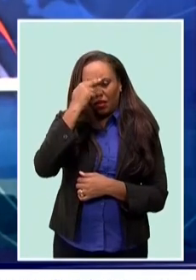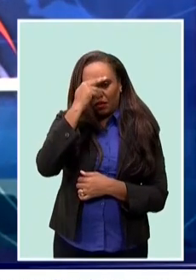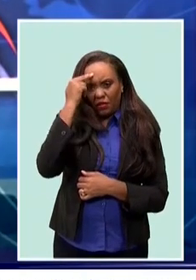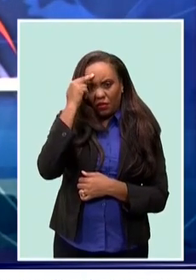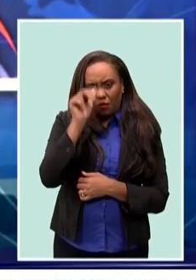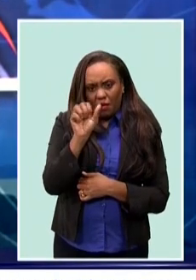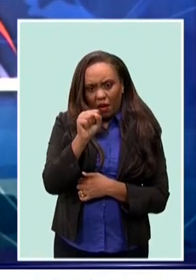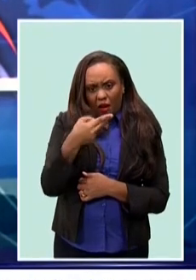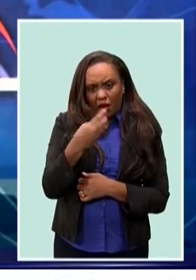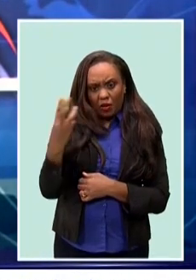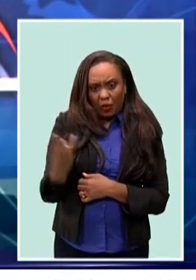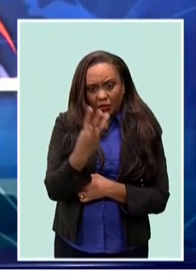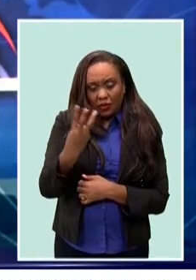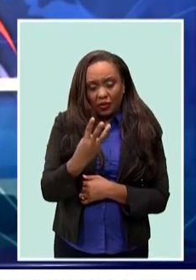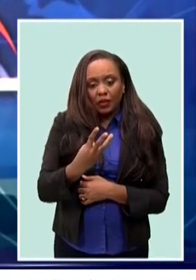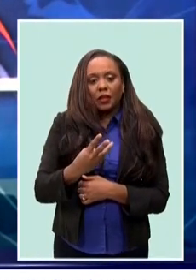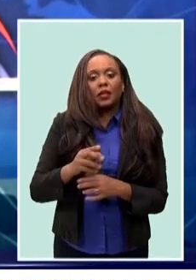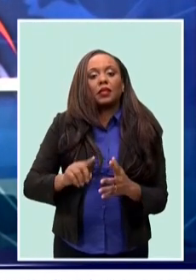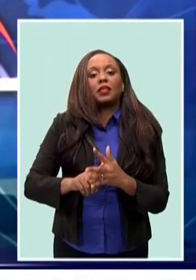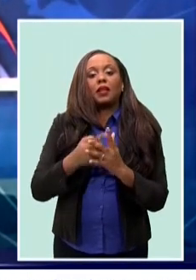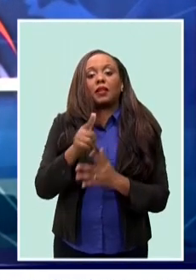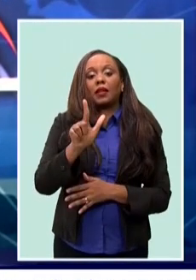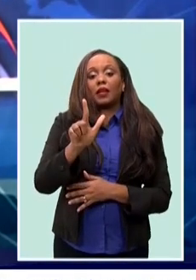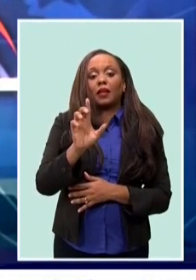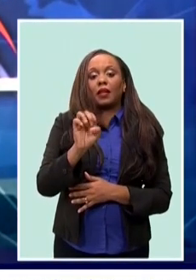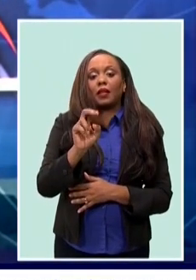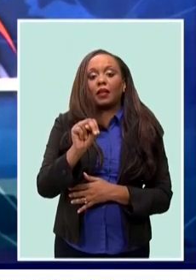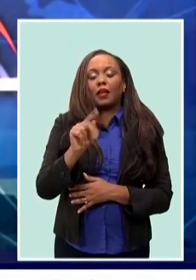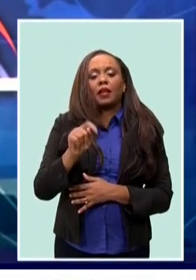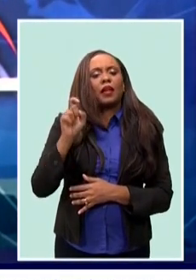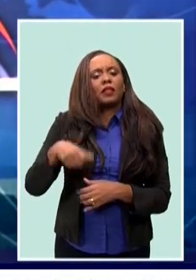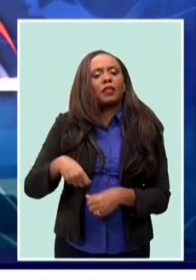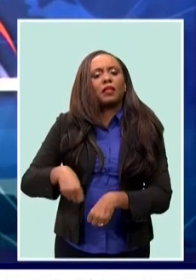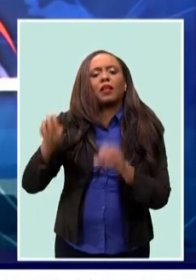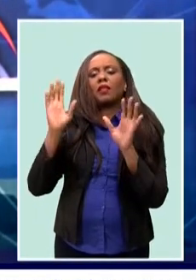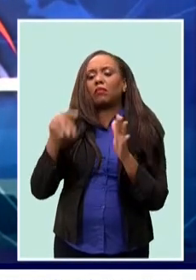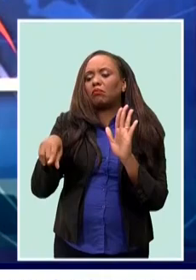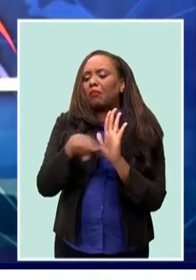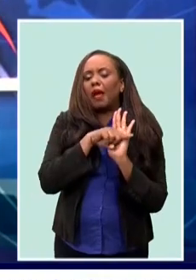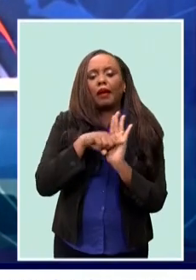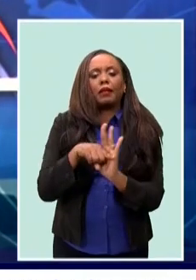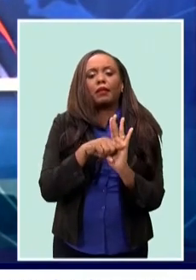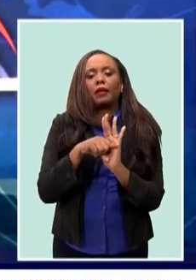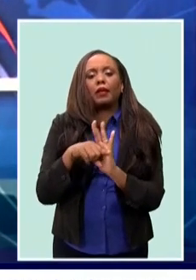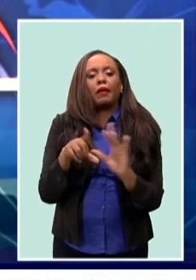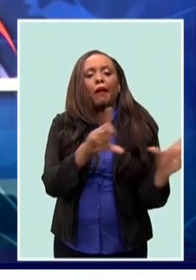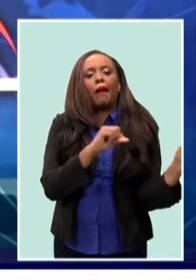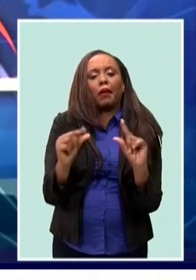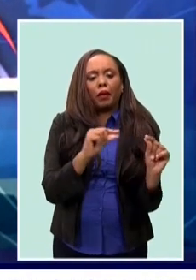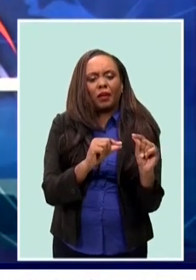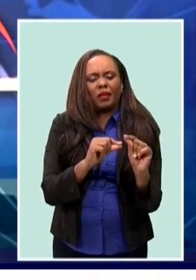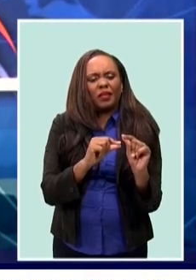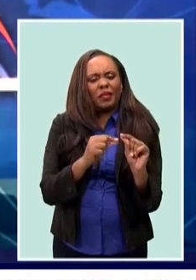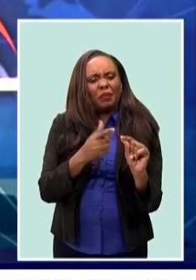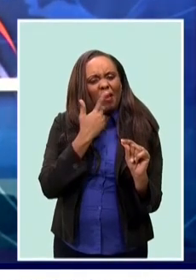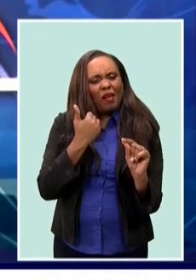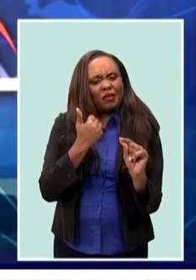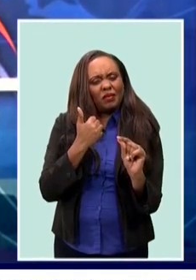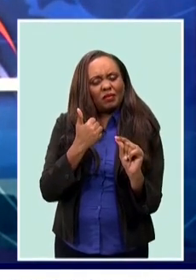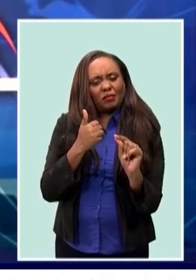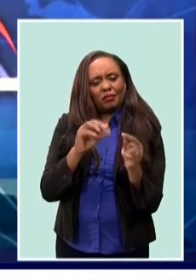start of the Lenten season, and Barbadians are being asked to give up negative things like gossip to help prevent conflicts which lead to crime and